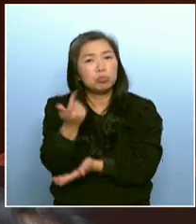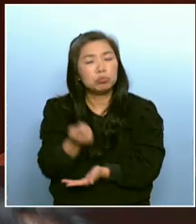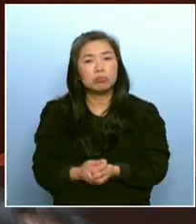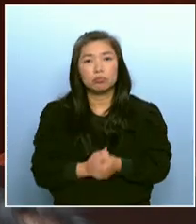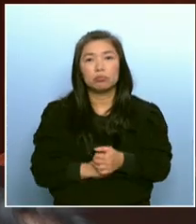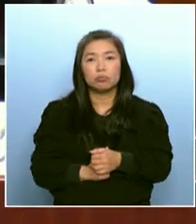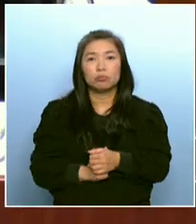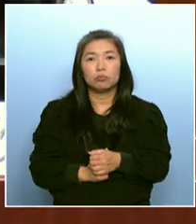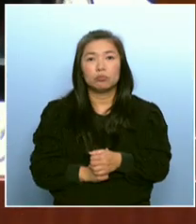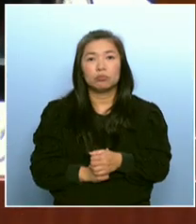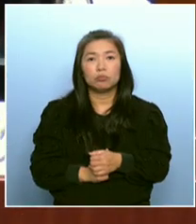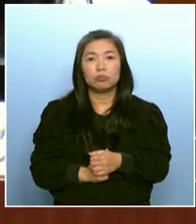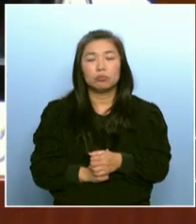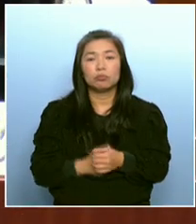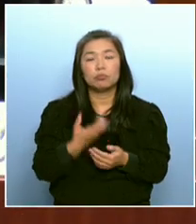will you